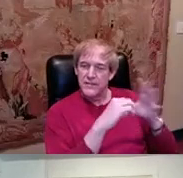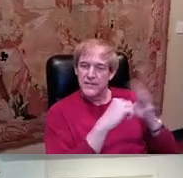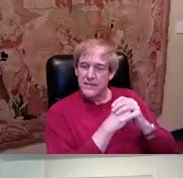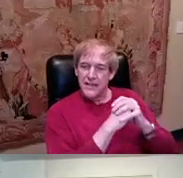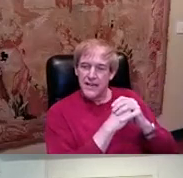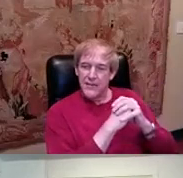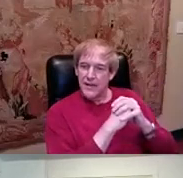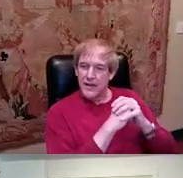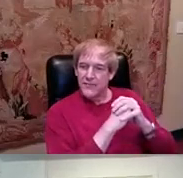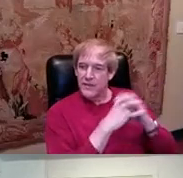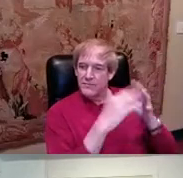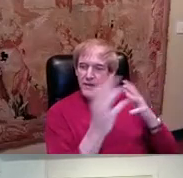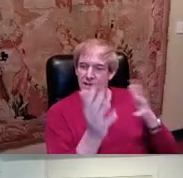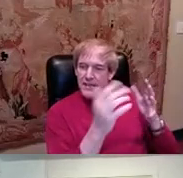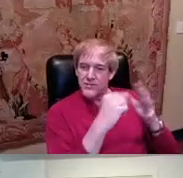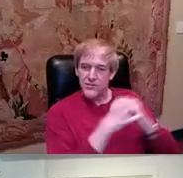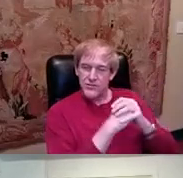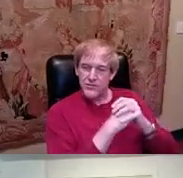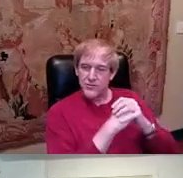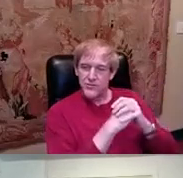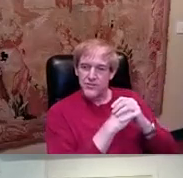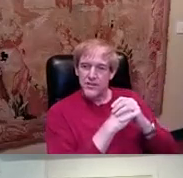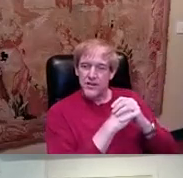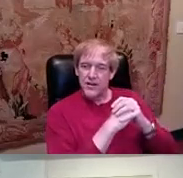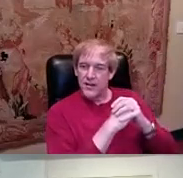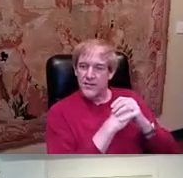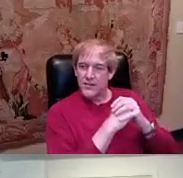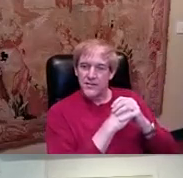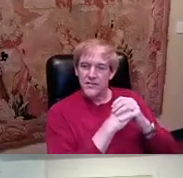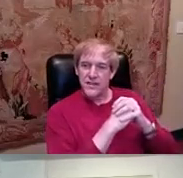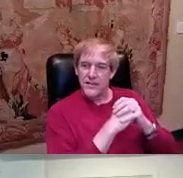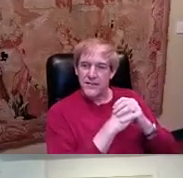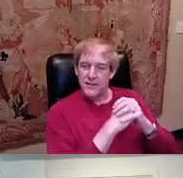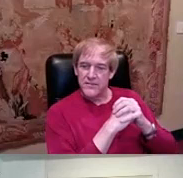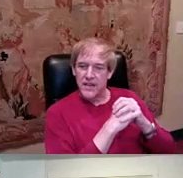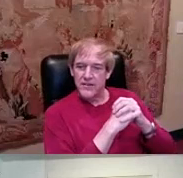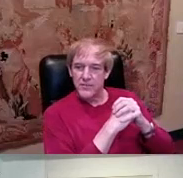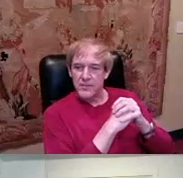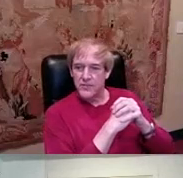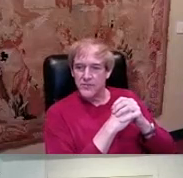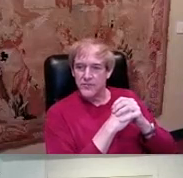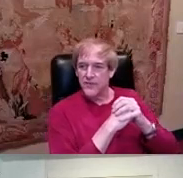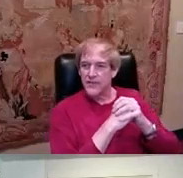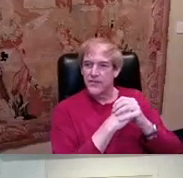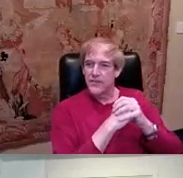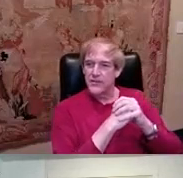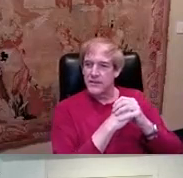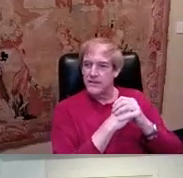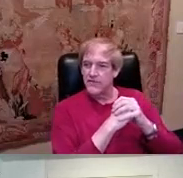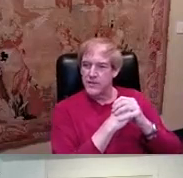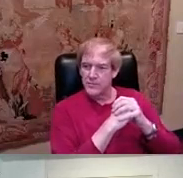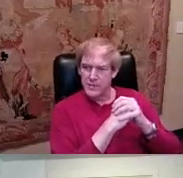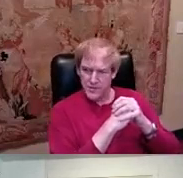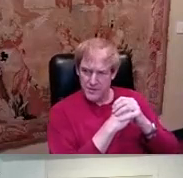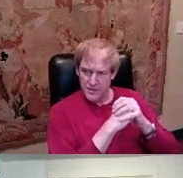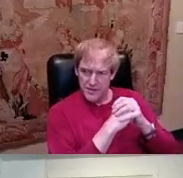here. I've been paying attention to who's on the call tonight, and it's varied between roughly 30 and